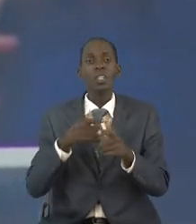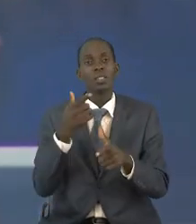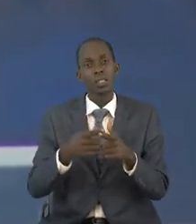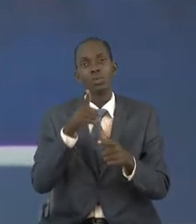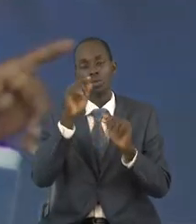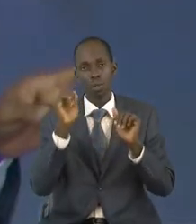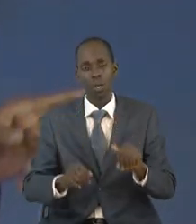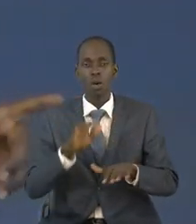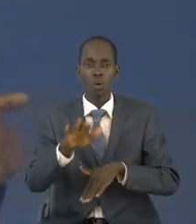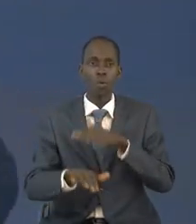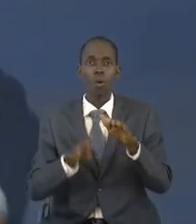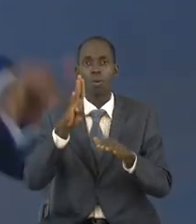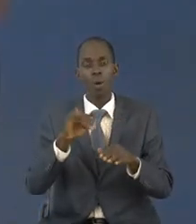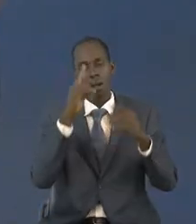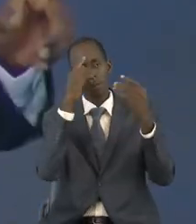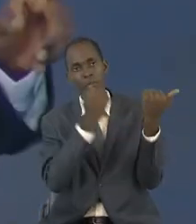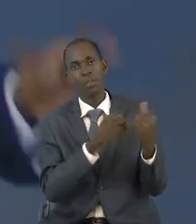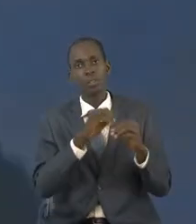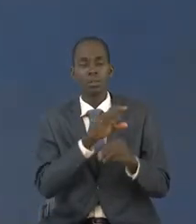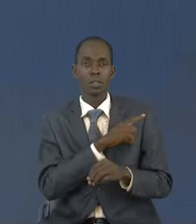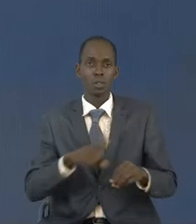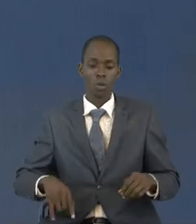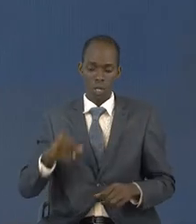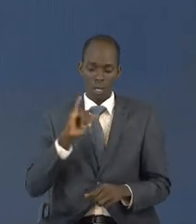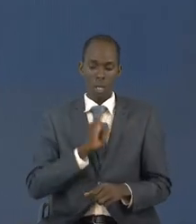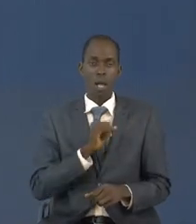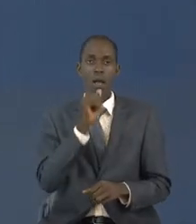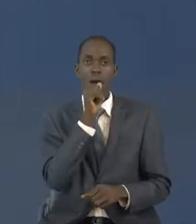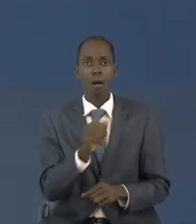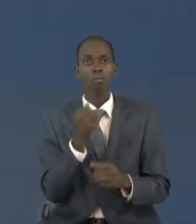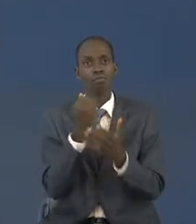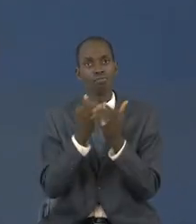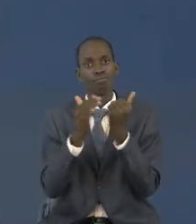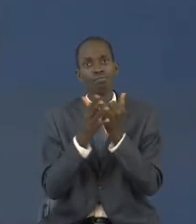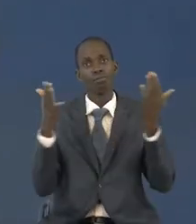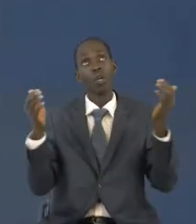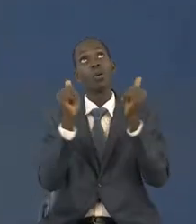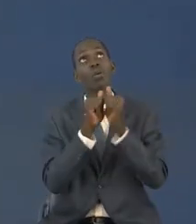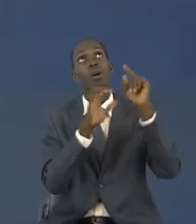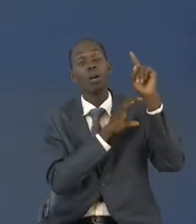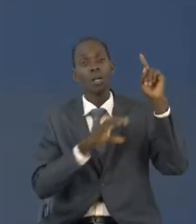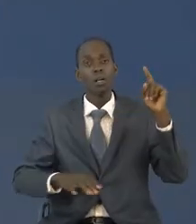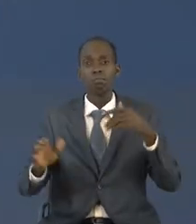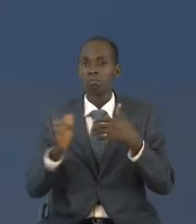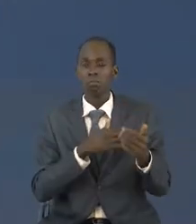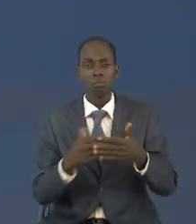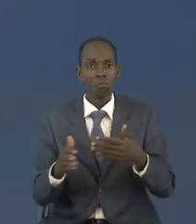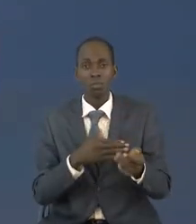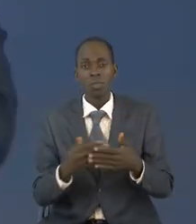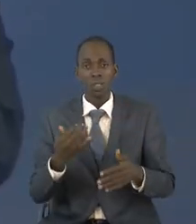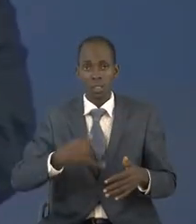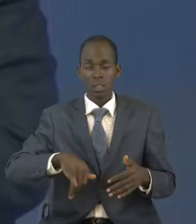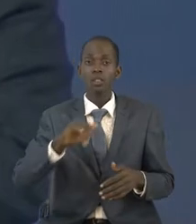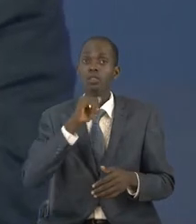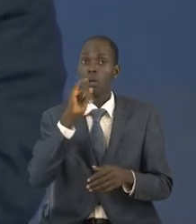the Lord. I am crucified with Christ, nevertheless I live, yet not I,